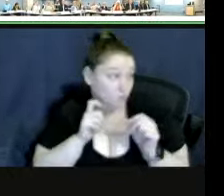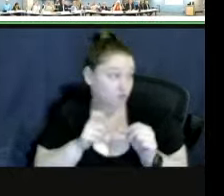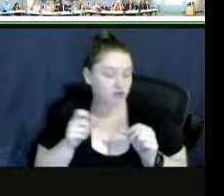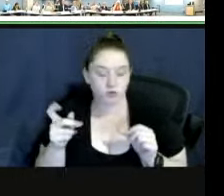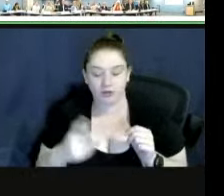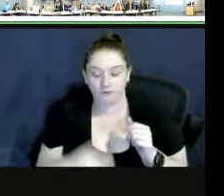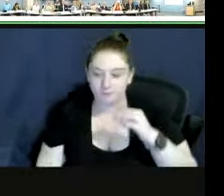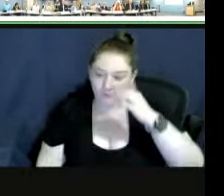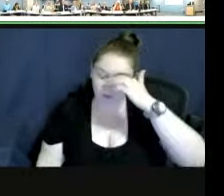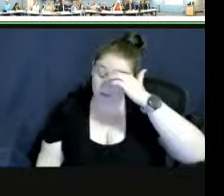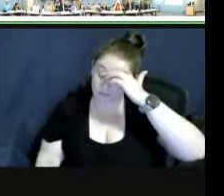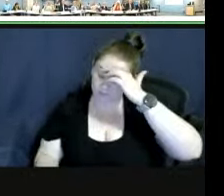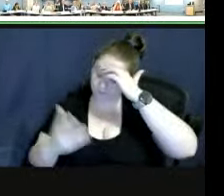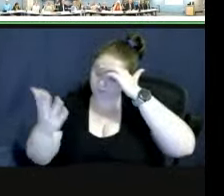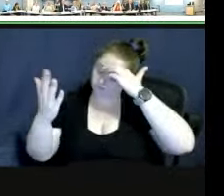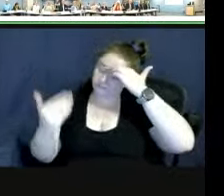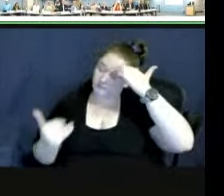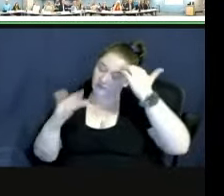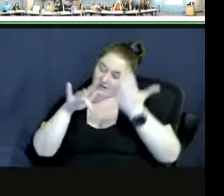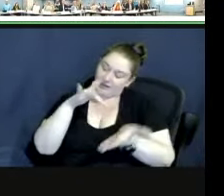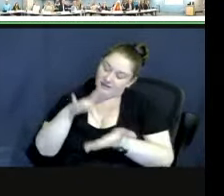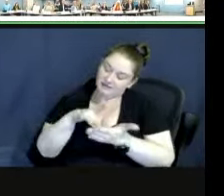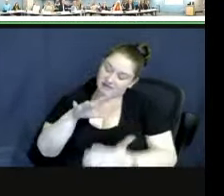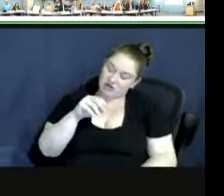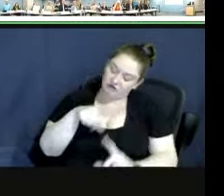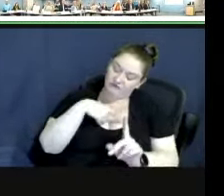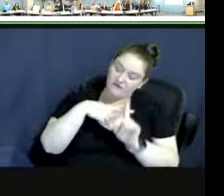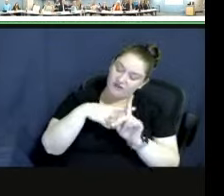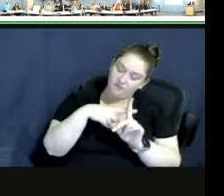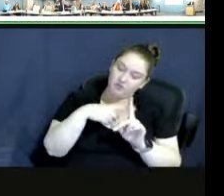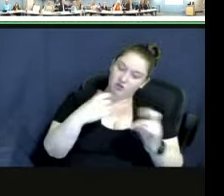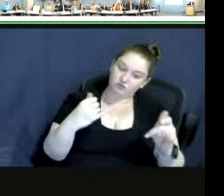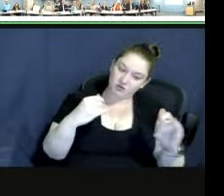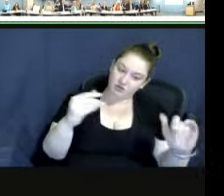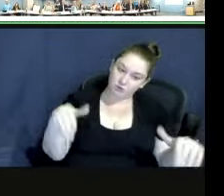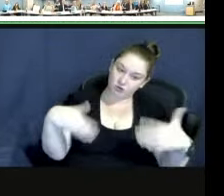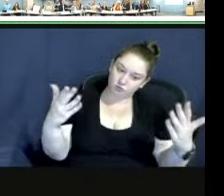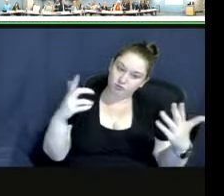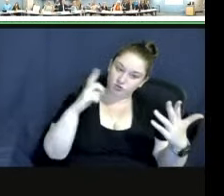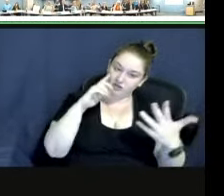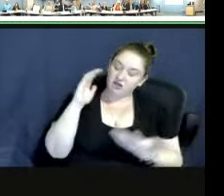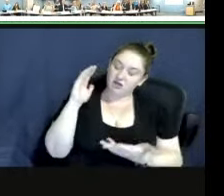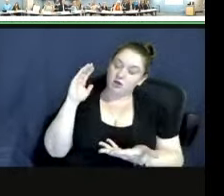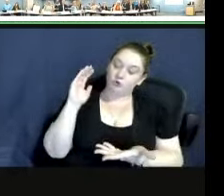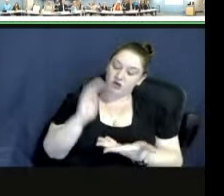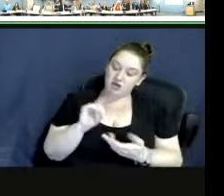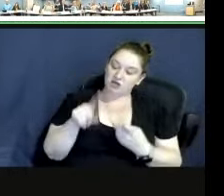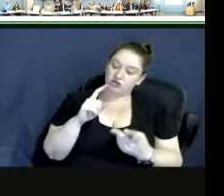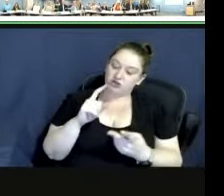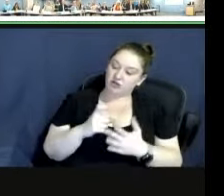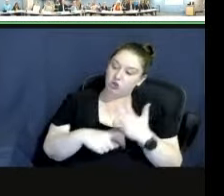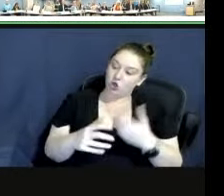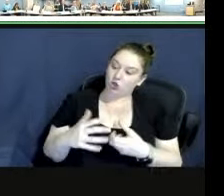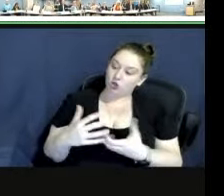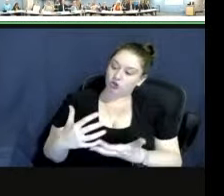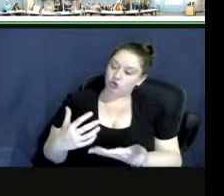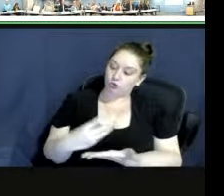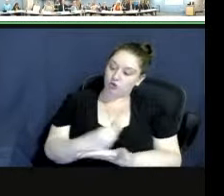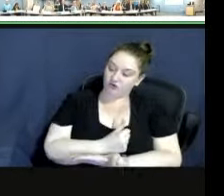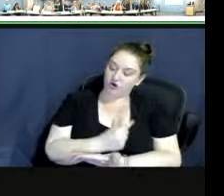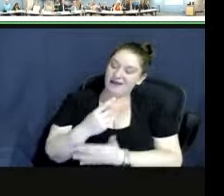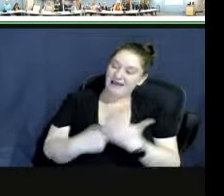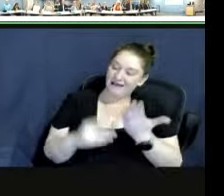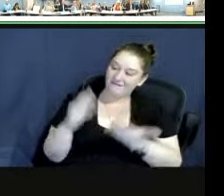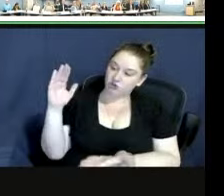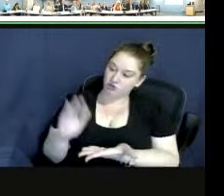Yeah, so the next item, Center 50 Plus, as proposed, it's broken into a reduction and some cost recovery. About half of it is reduction